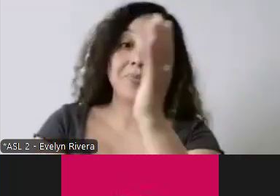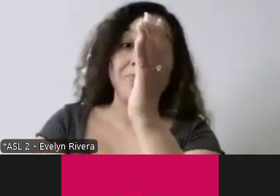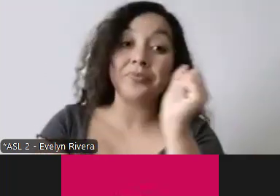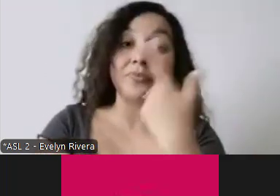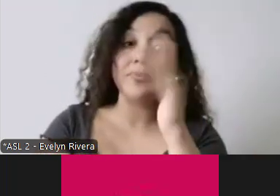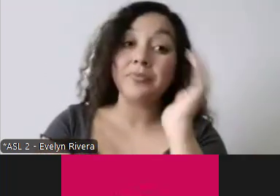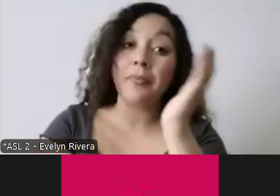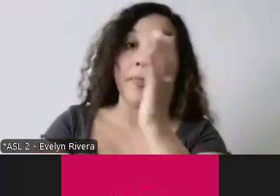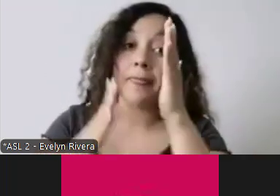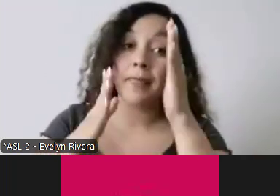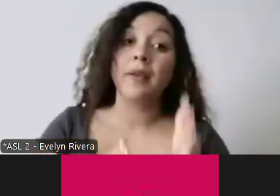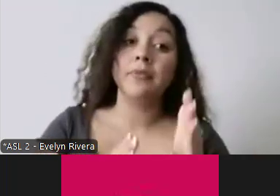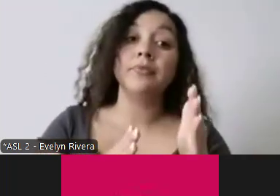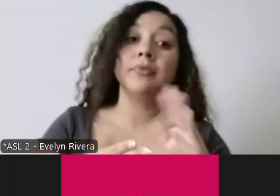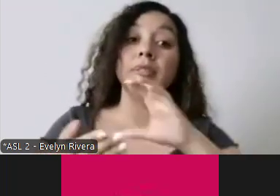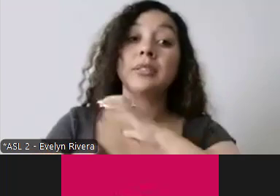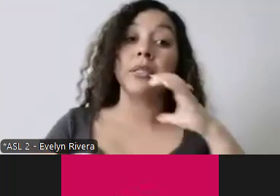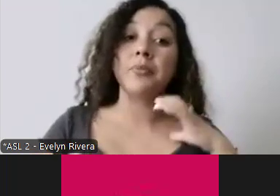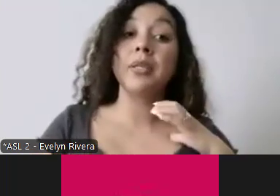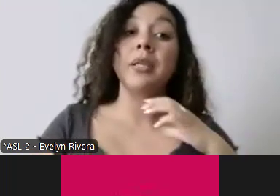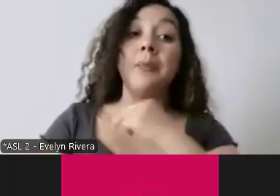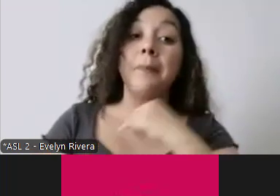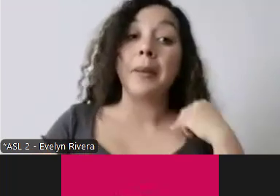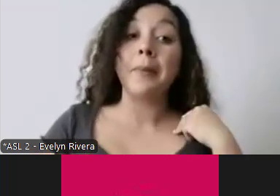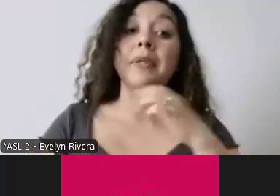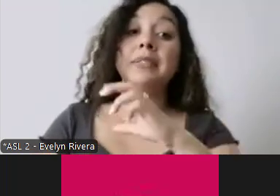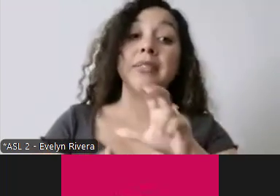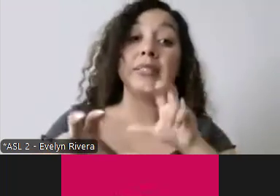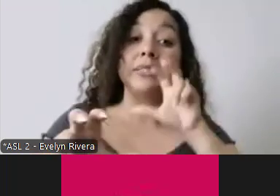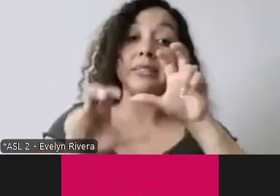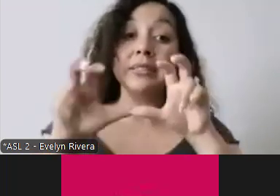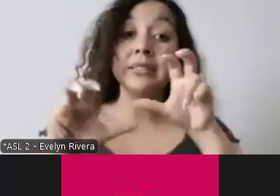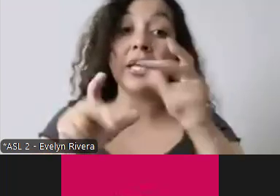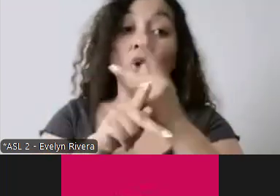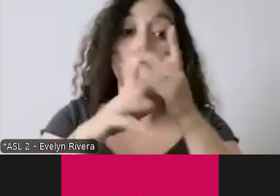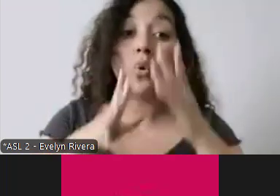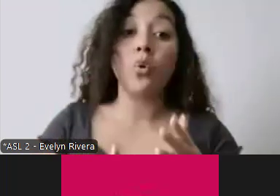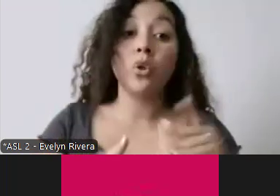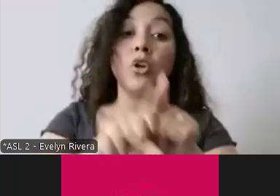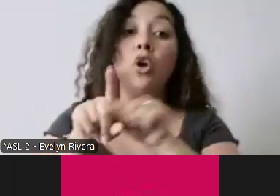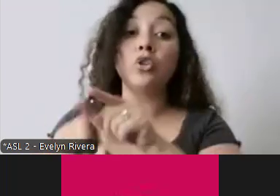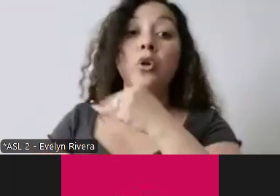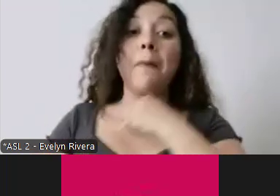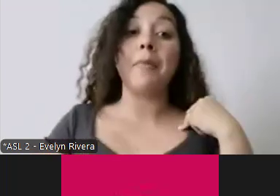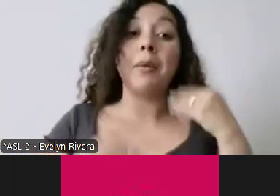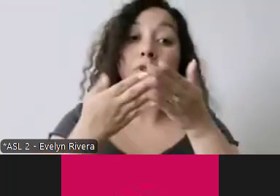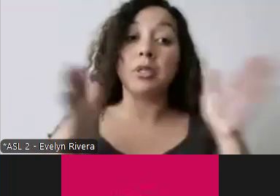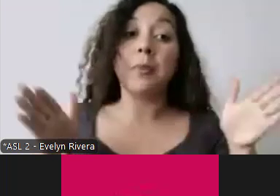members, fellow stakeholders, and members of the public for your engagement,